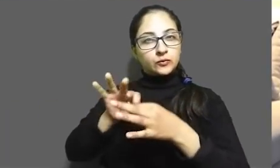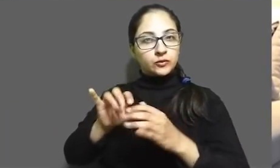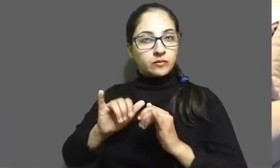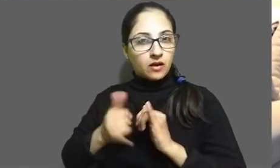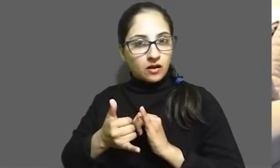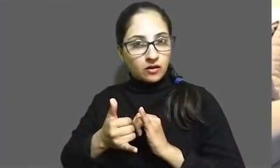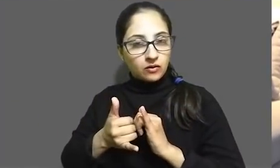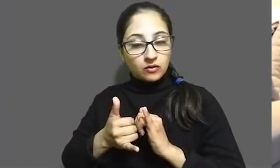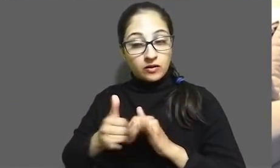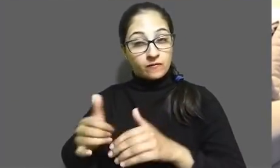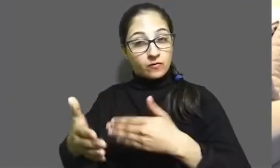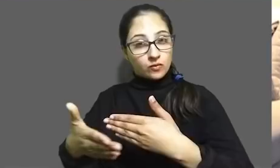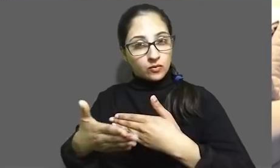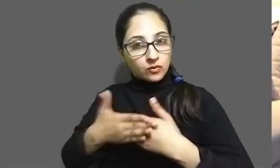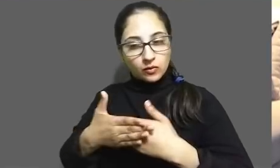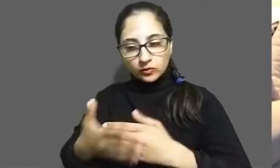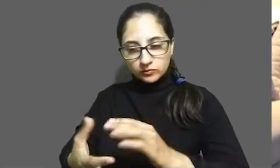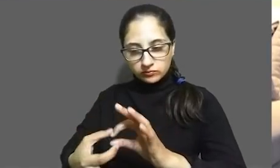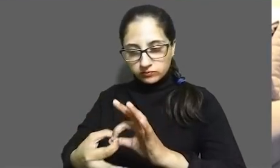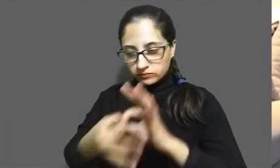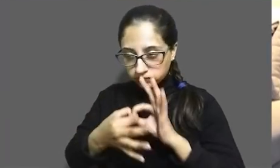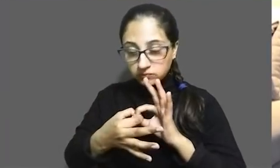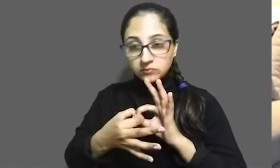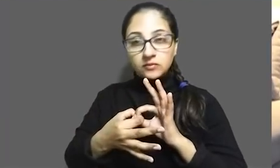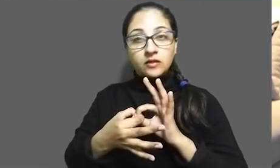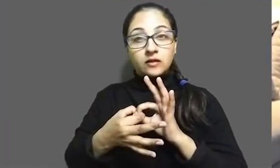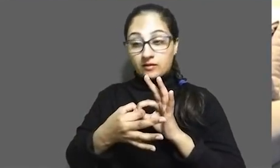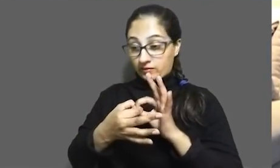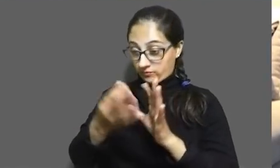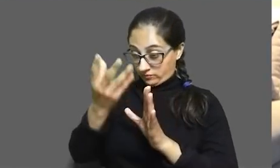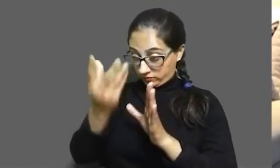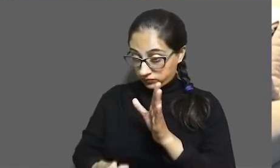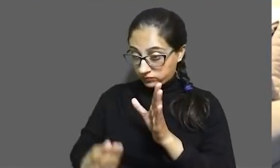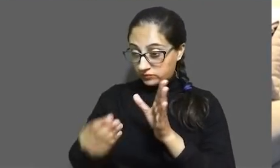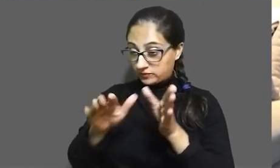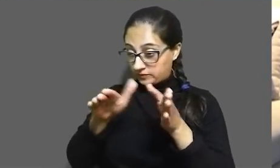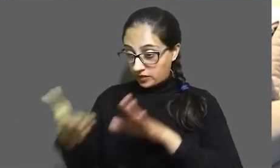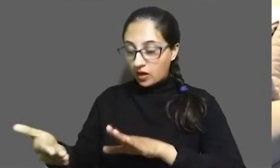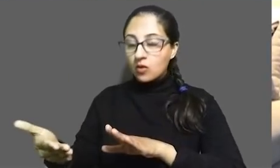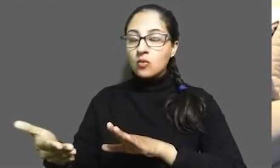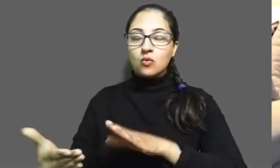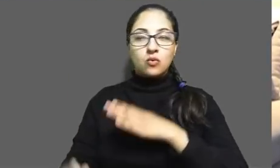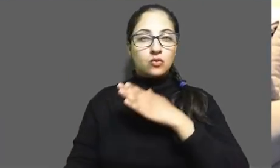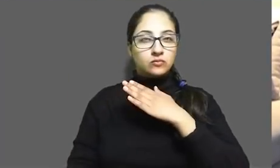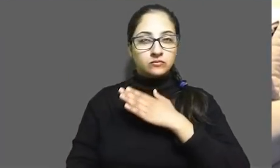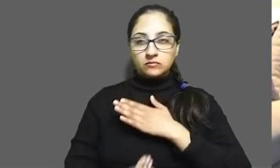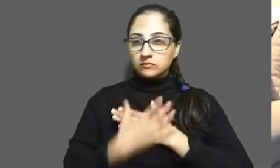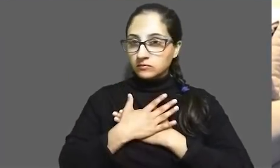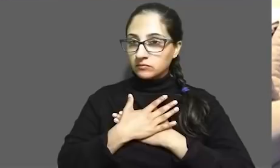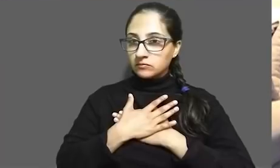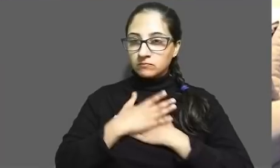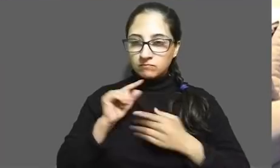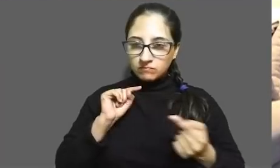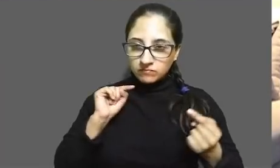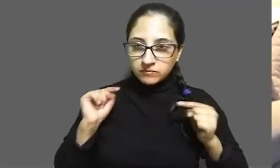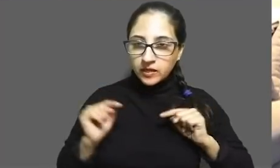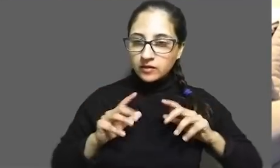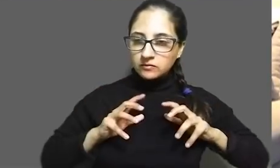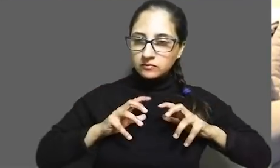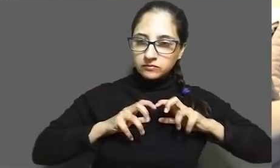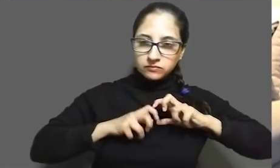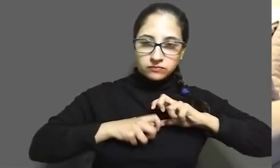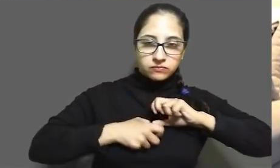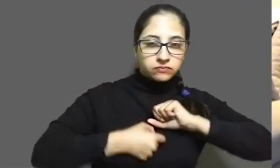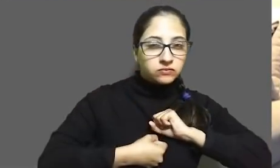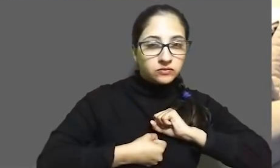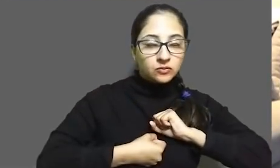forgetfulness. The more significant the relationship with who we have lost, the more intense are